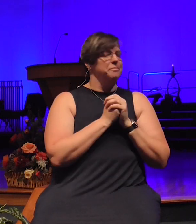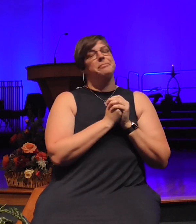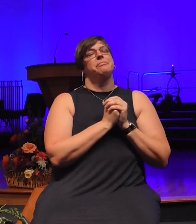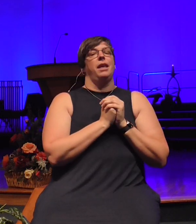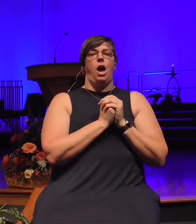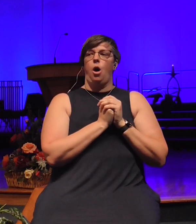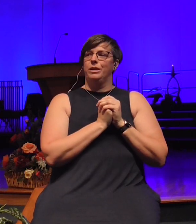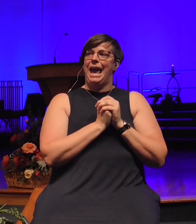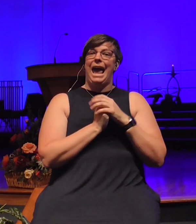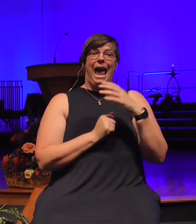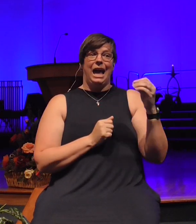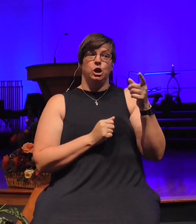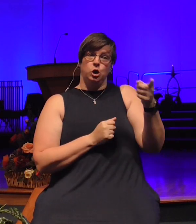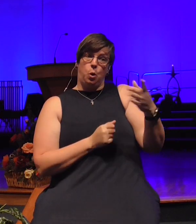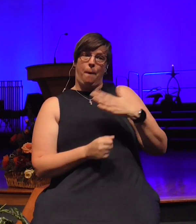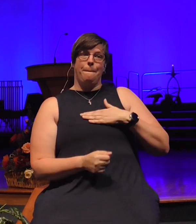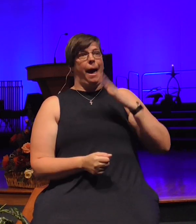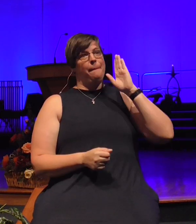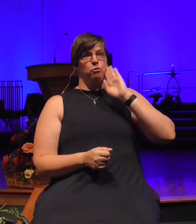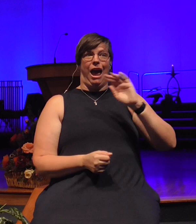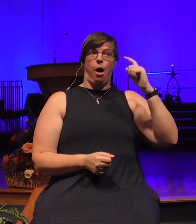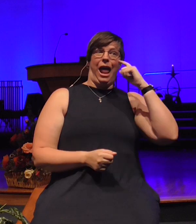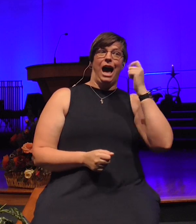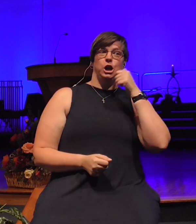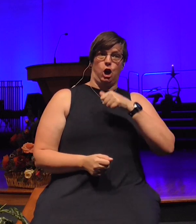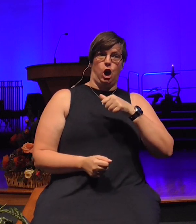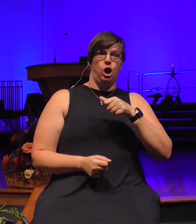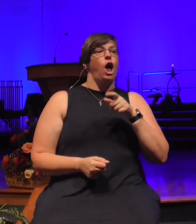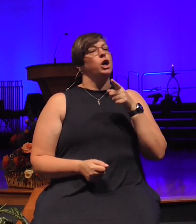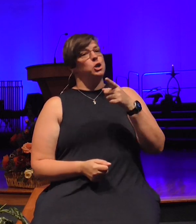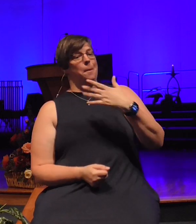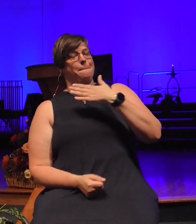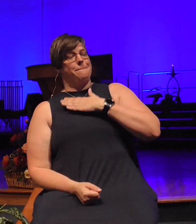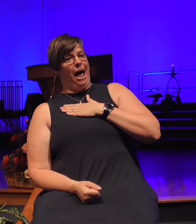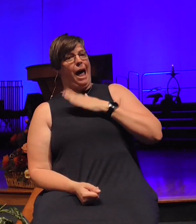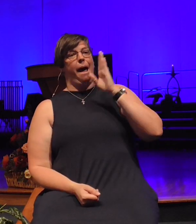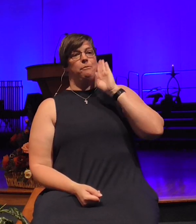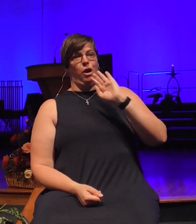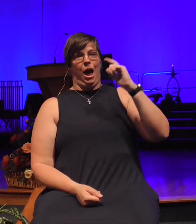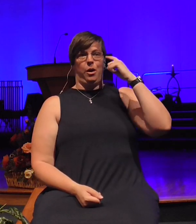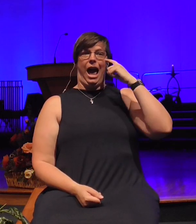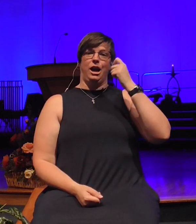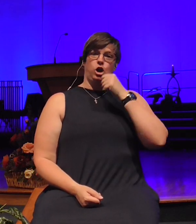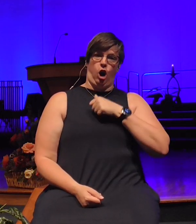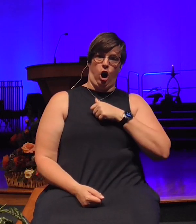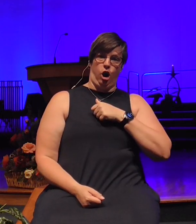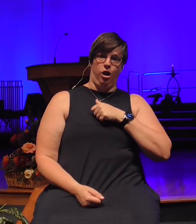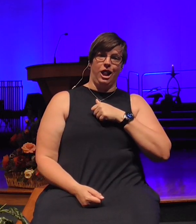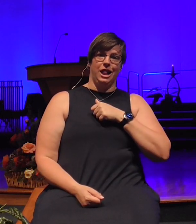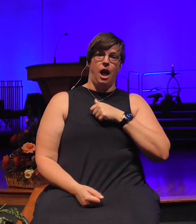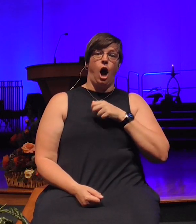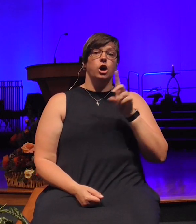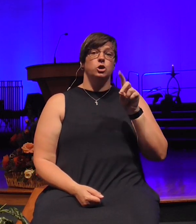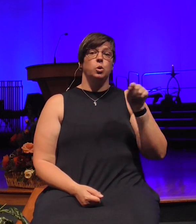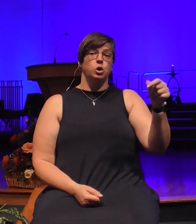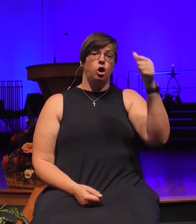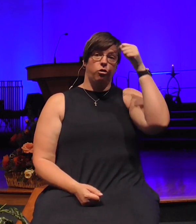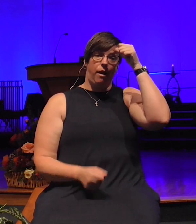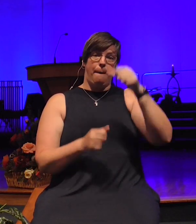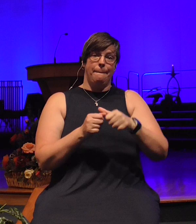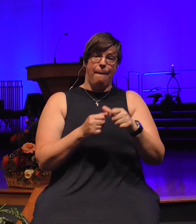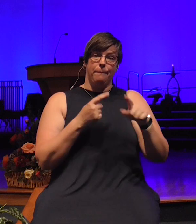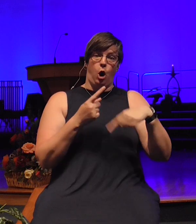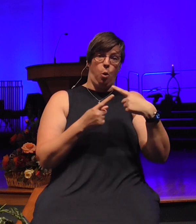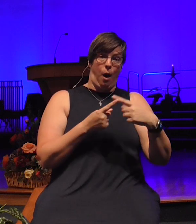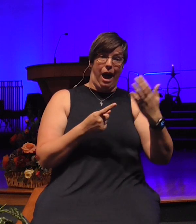And you, my brown-eyed girl, you're my brown-eyed girl. Do you